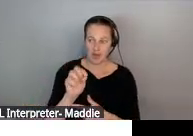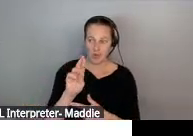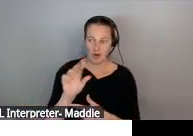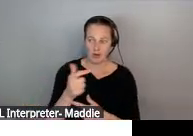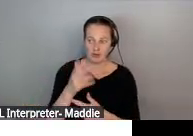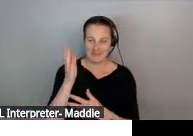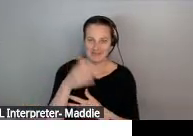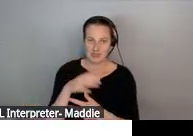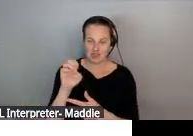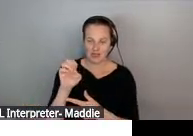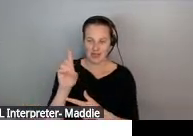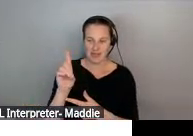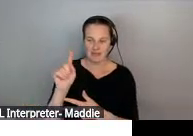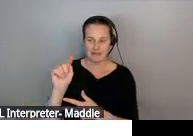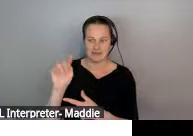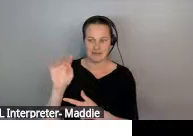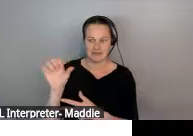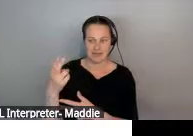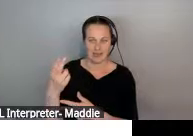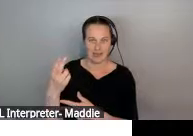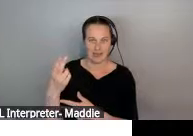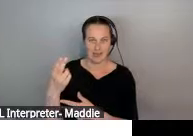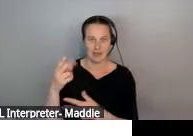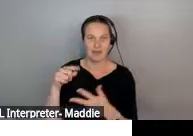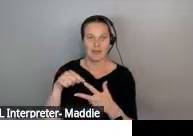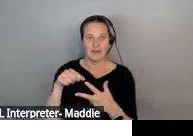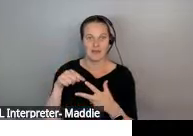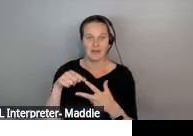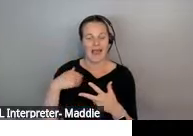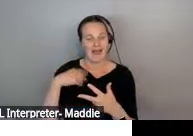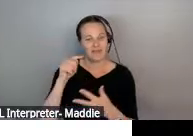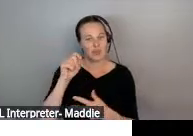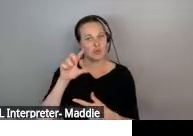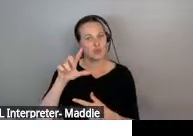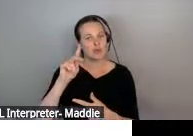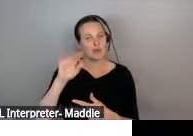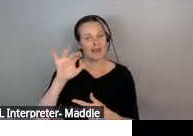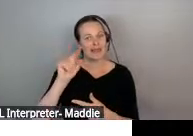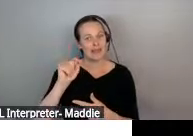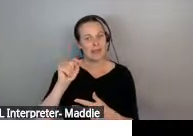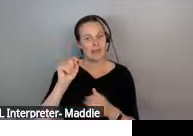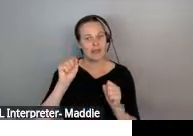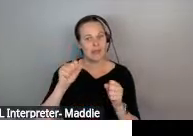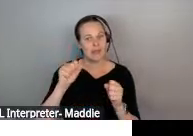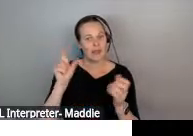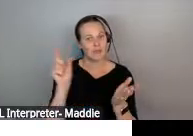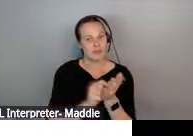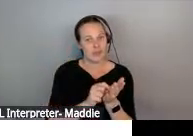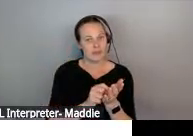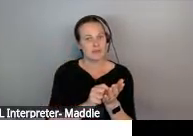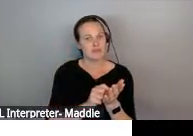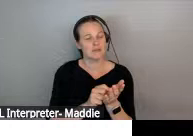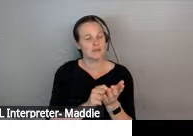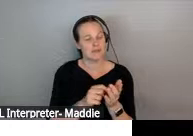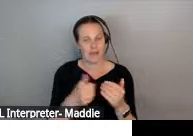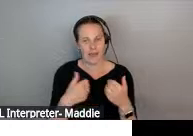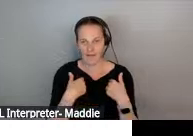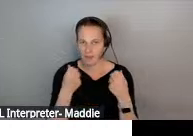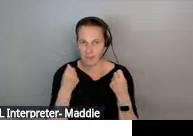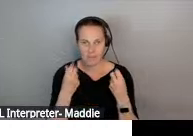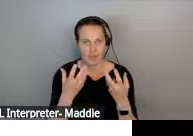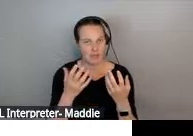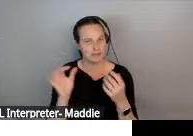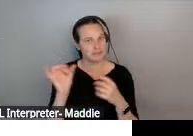www.afb.org/edtech, we have a toolkit that is printable that has a lot of the same kind